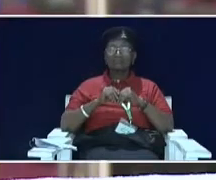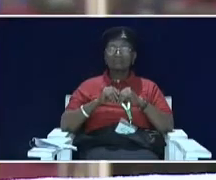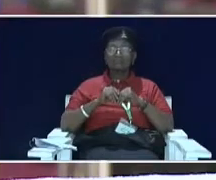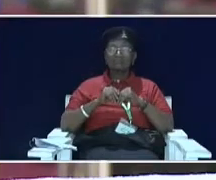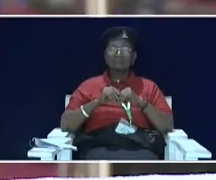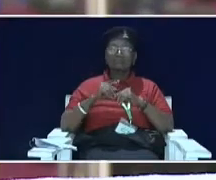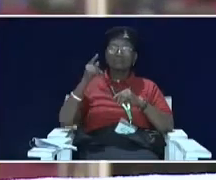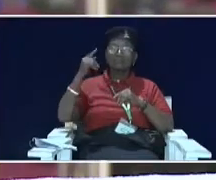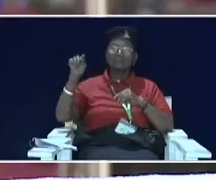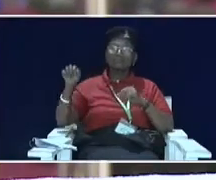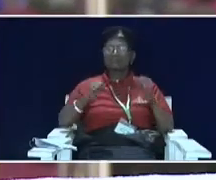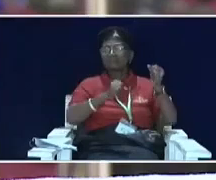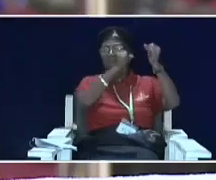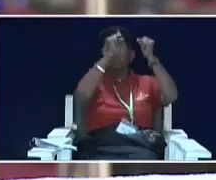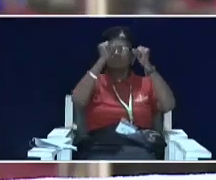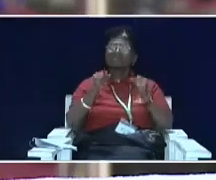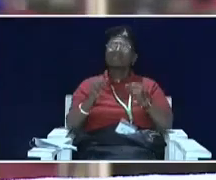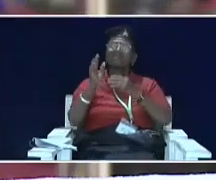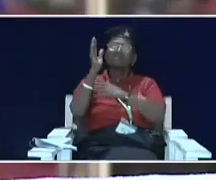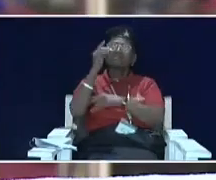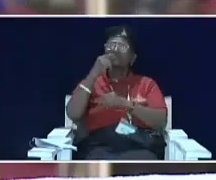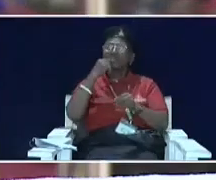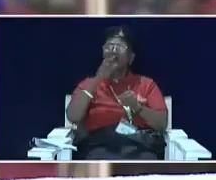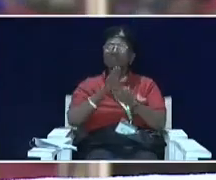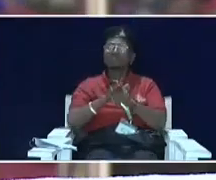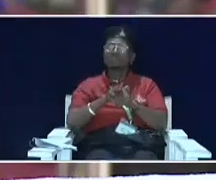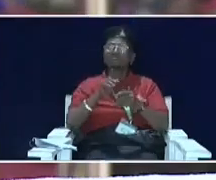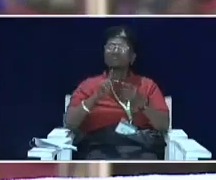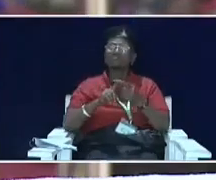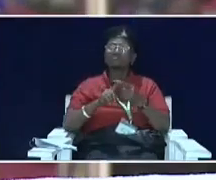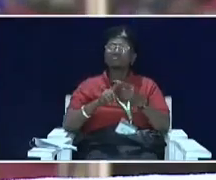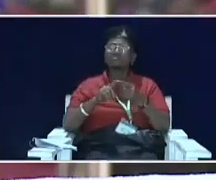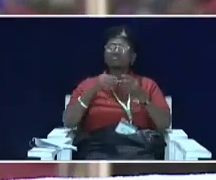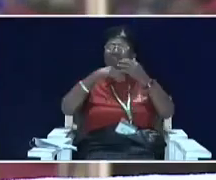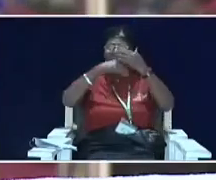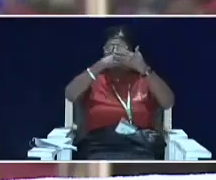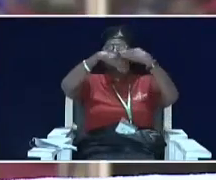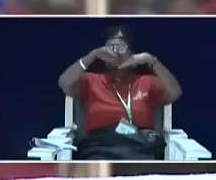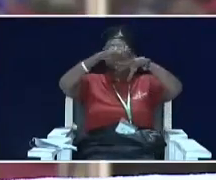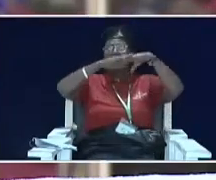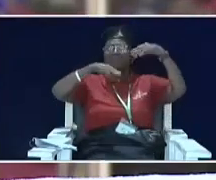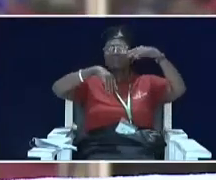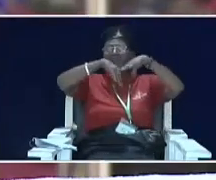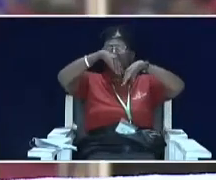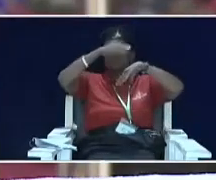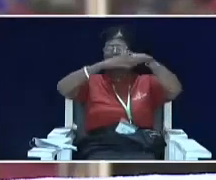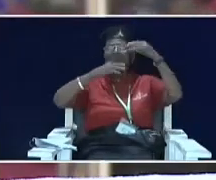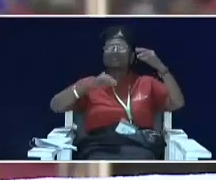the Almighty God promised to build a wall of fire